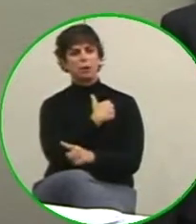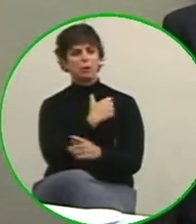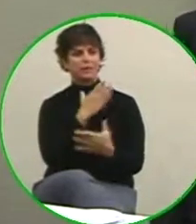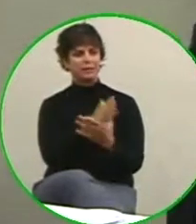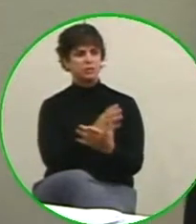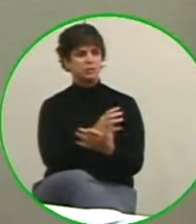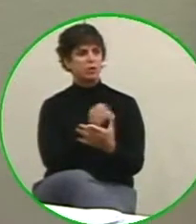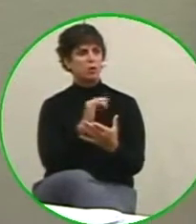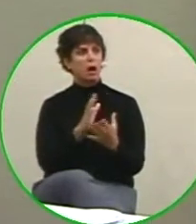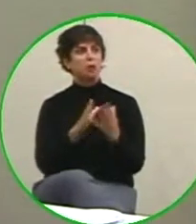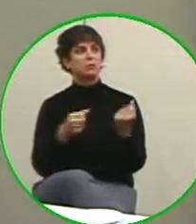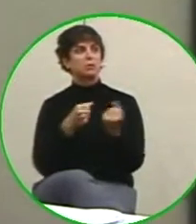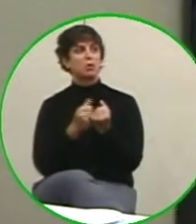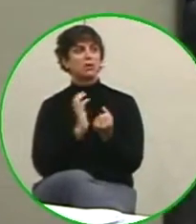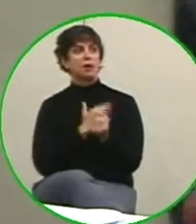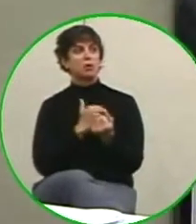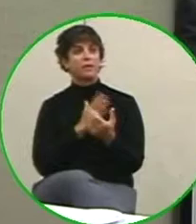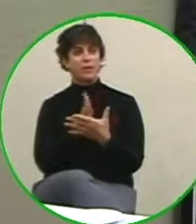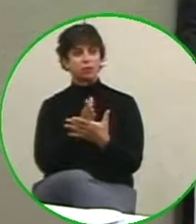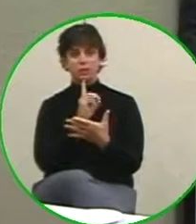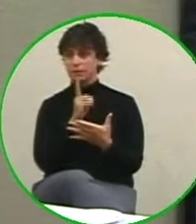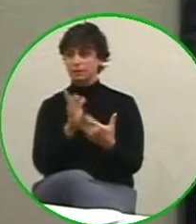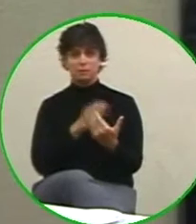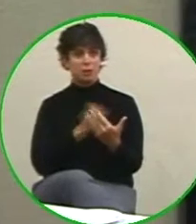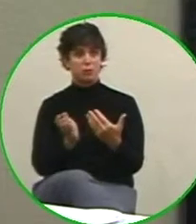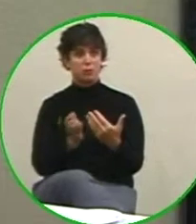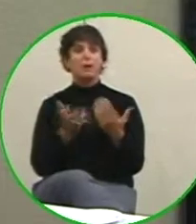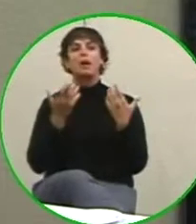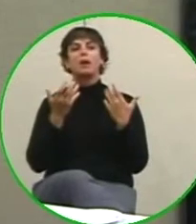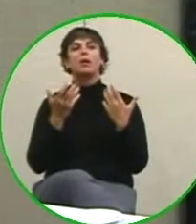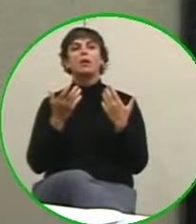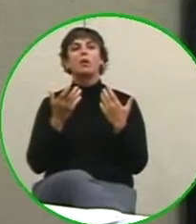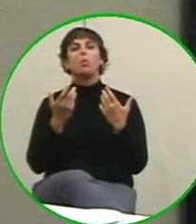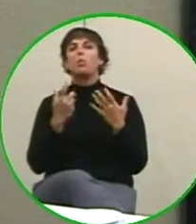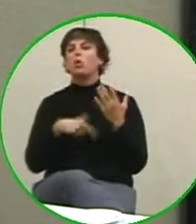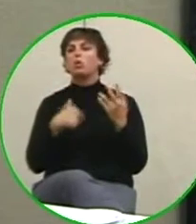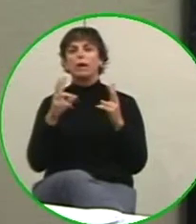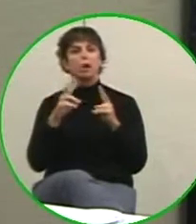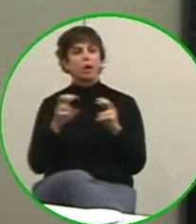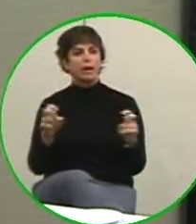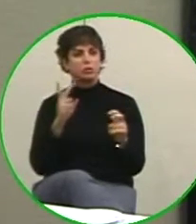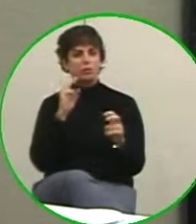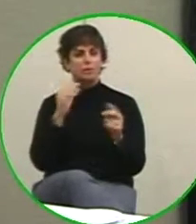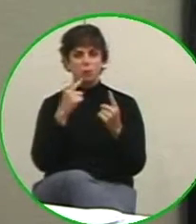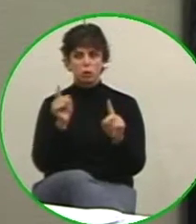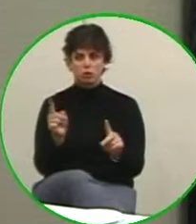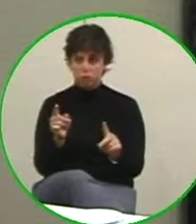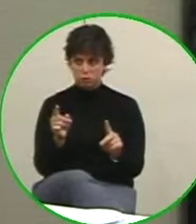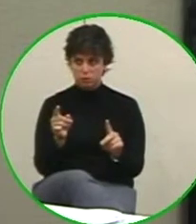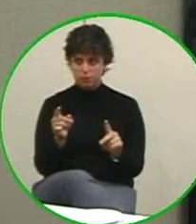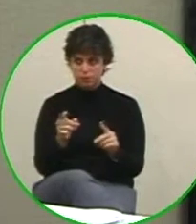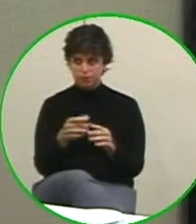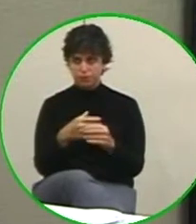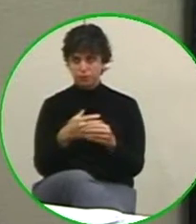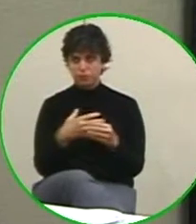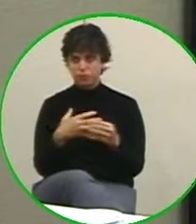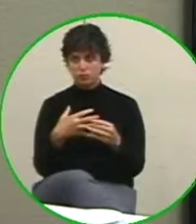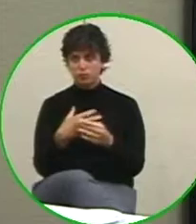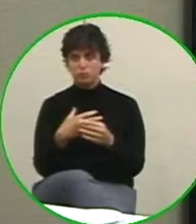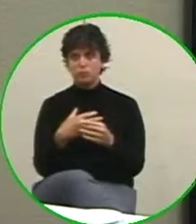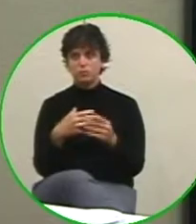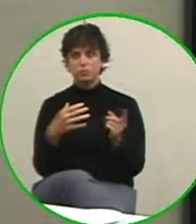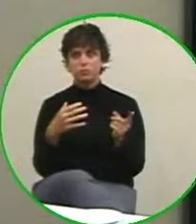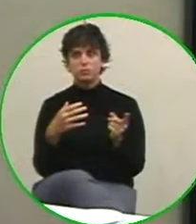or supported our intervention is, it doesn't matter. What do we look at to see if it works? You have to look